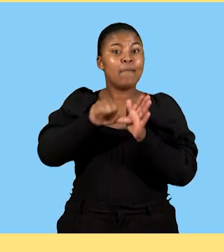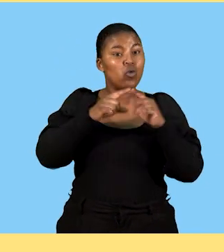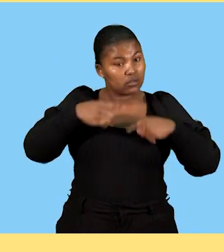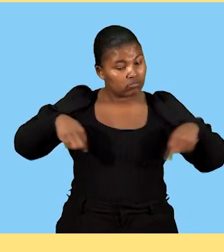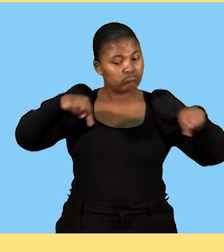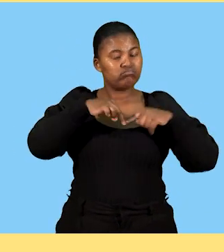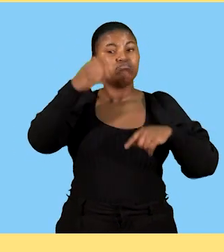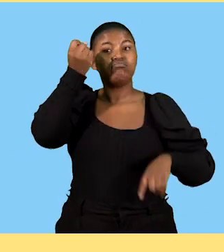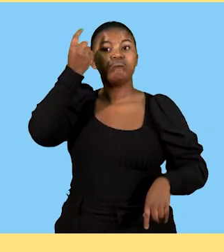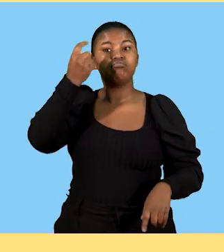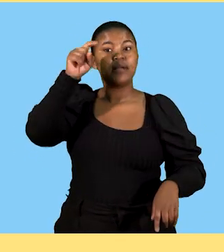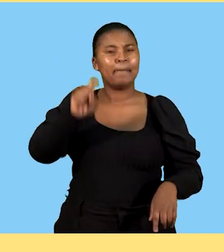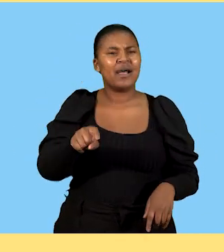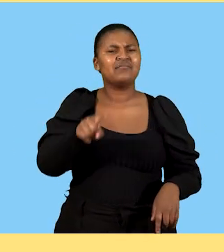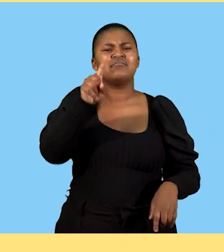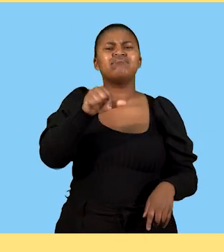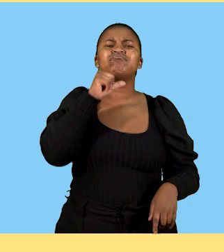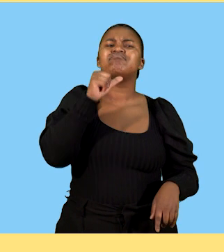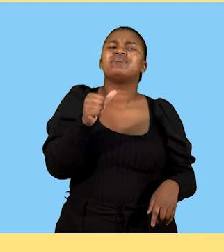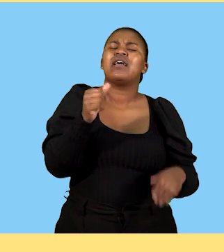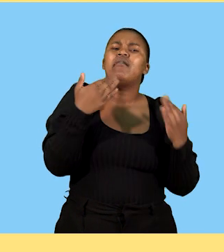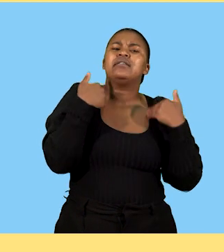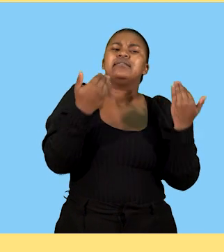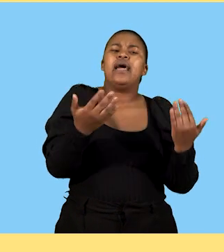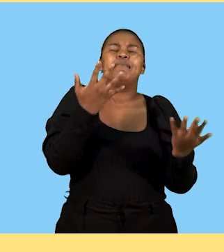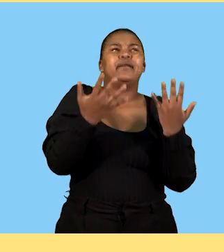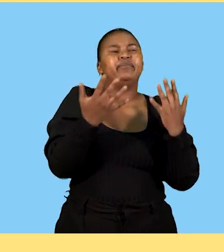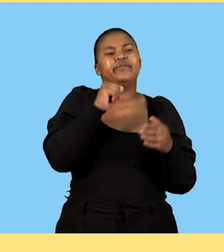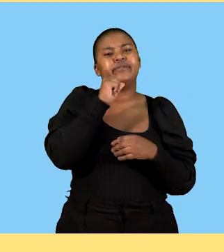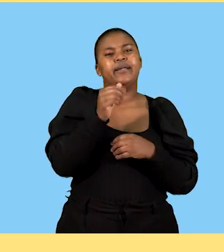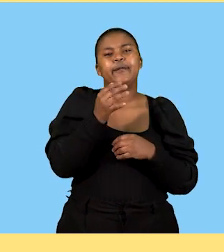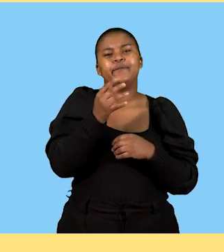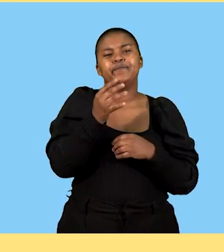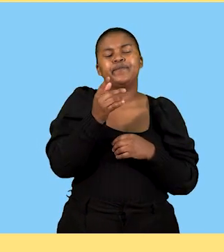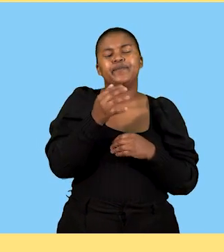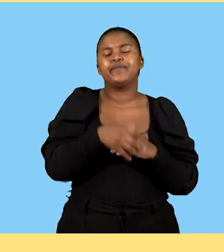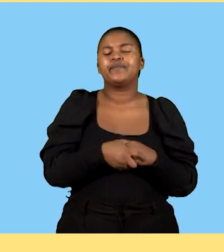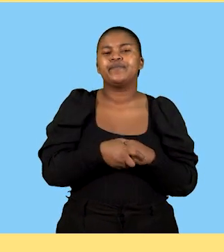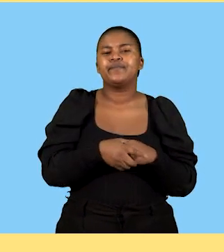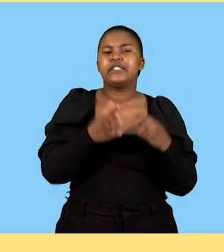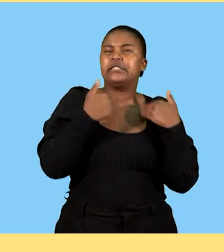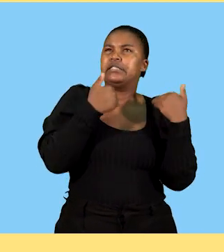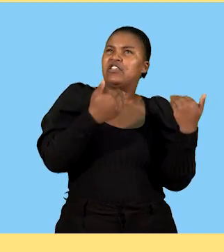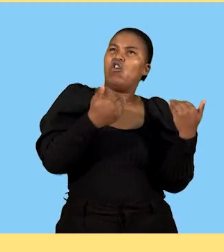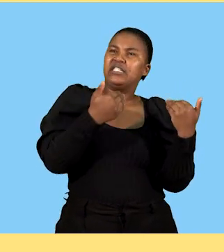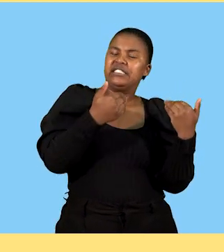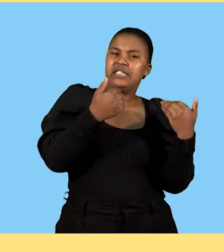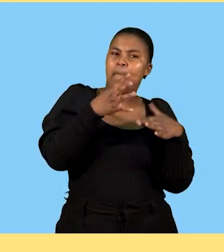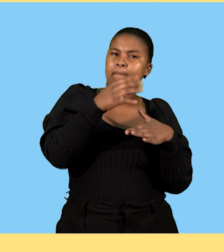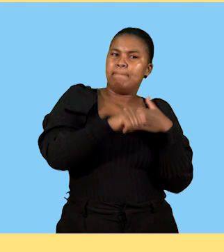to understand that when a financial period begins, let's say it begins in